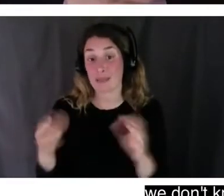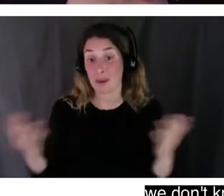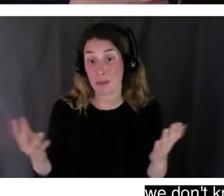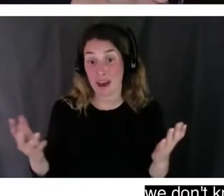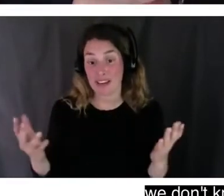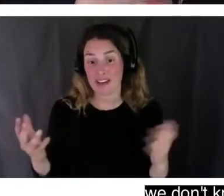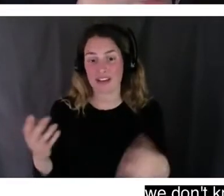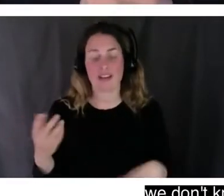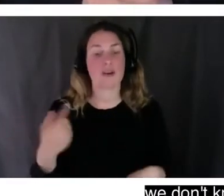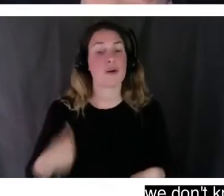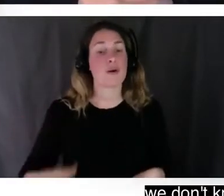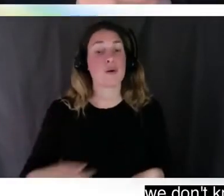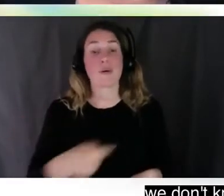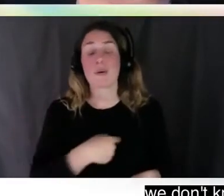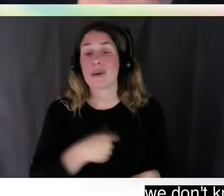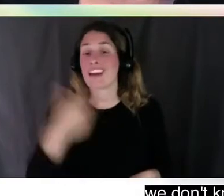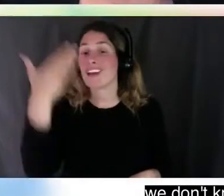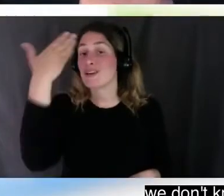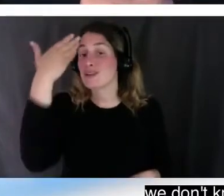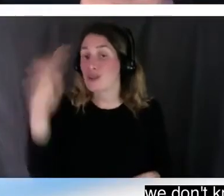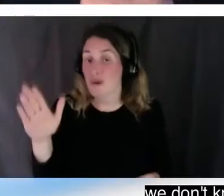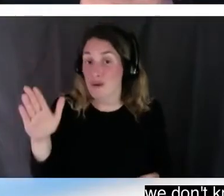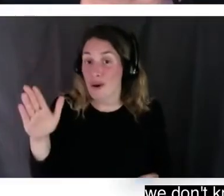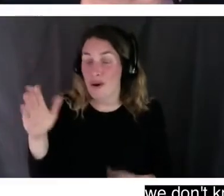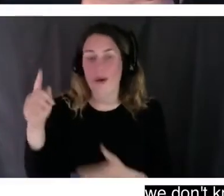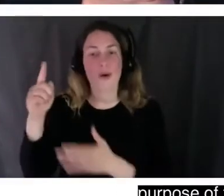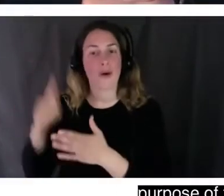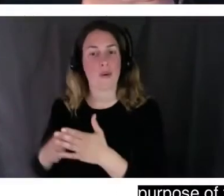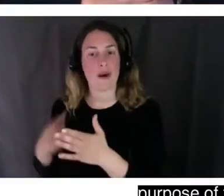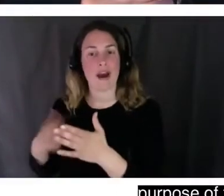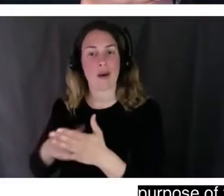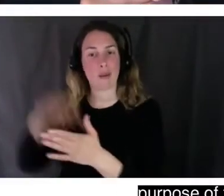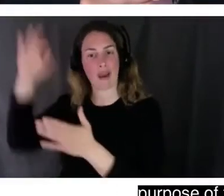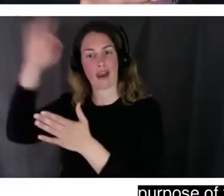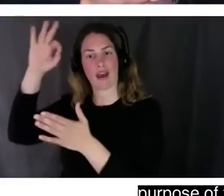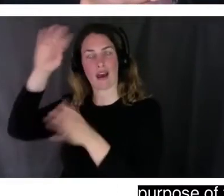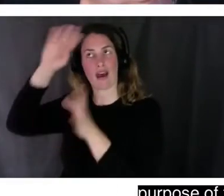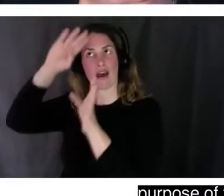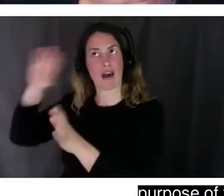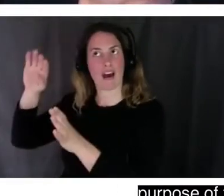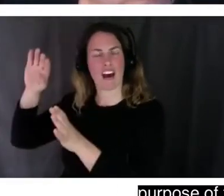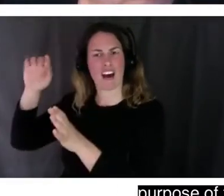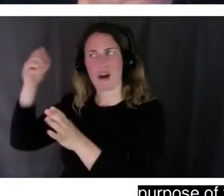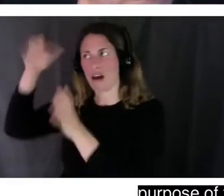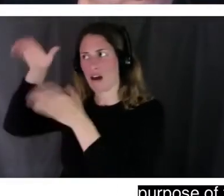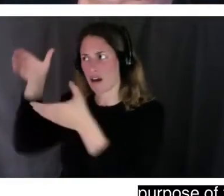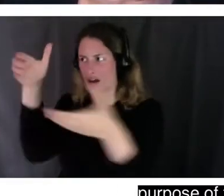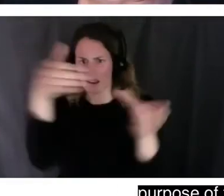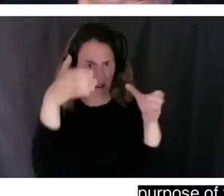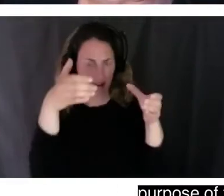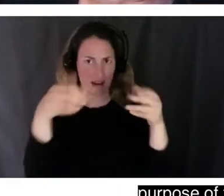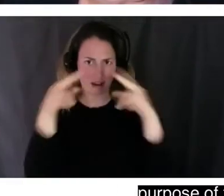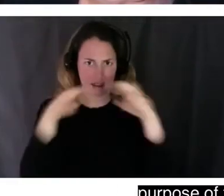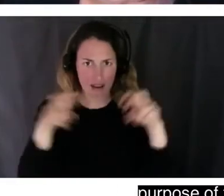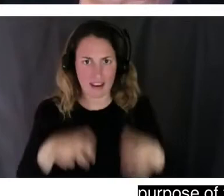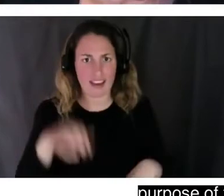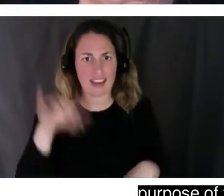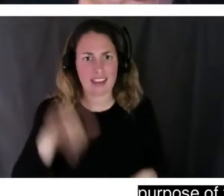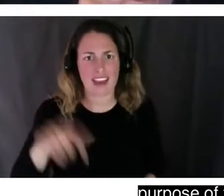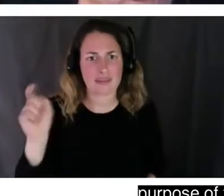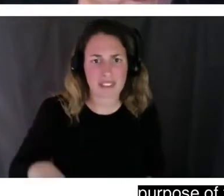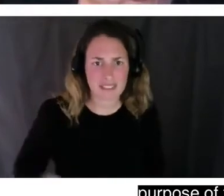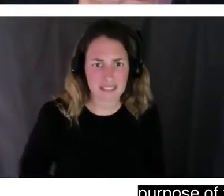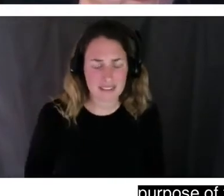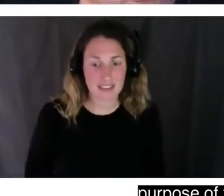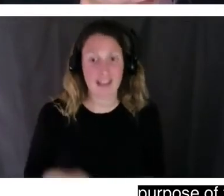we don't know. So the purpose of the workshop is to